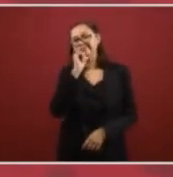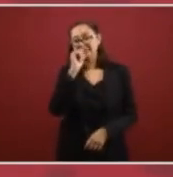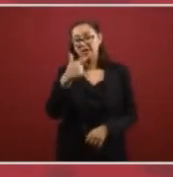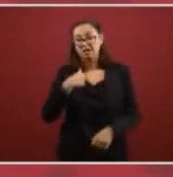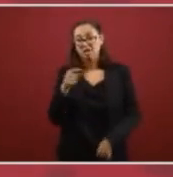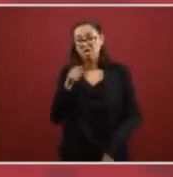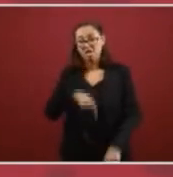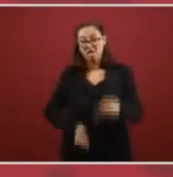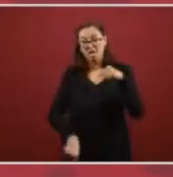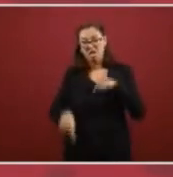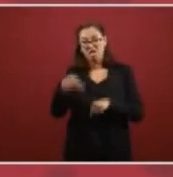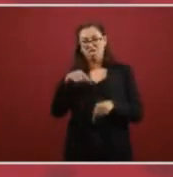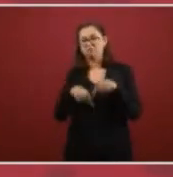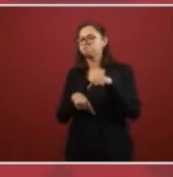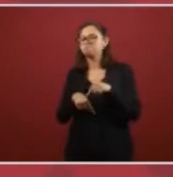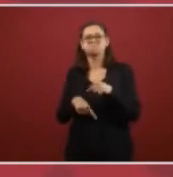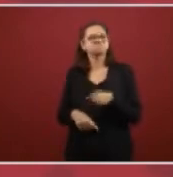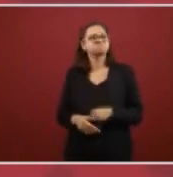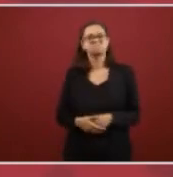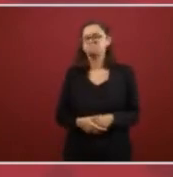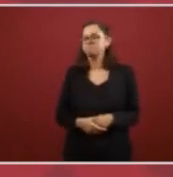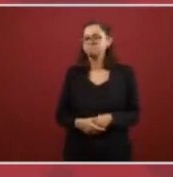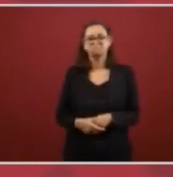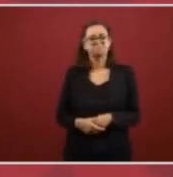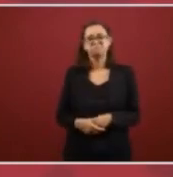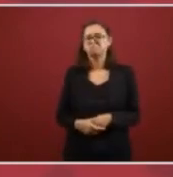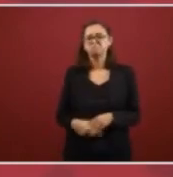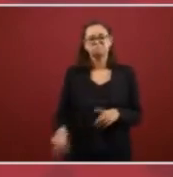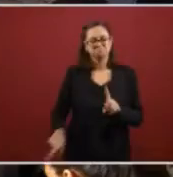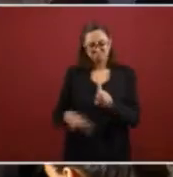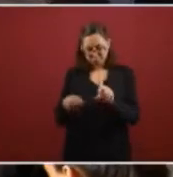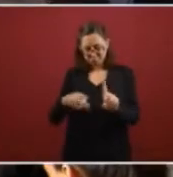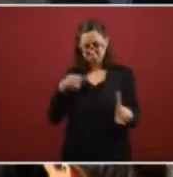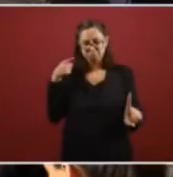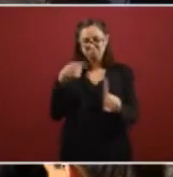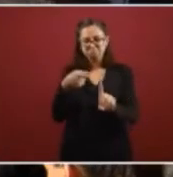And I am not taking a single step backwards